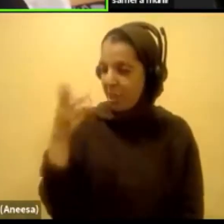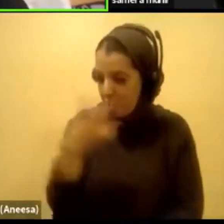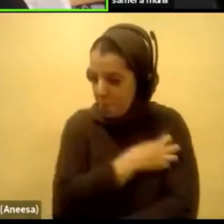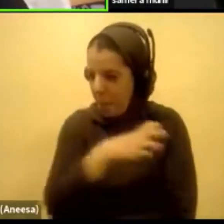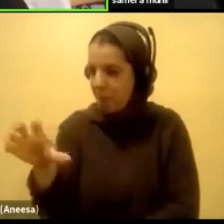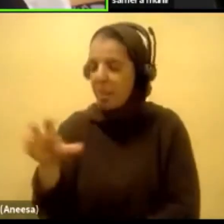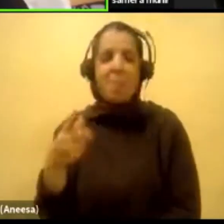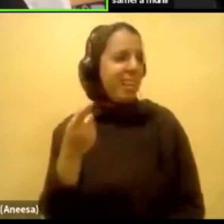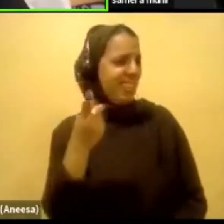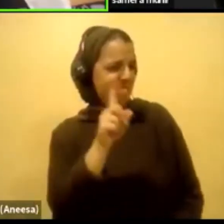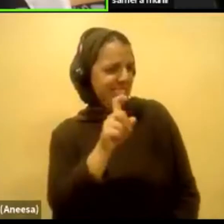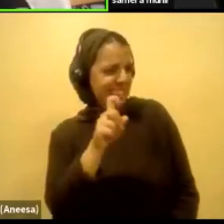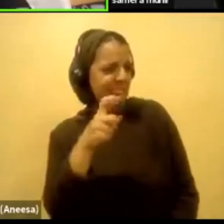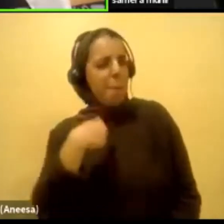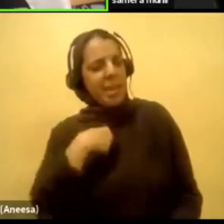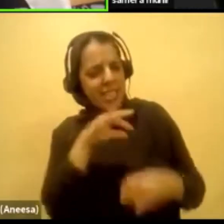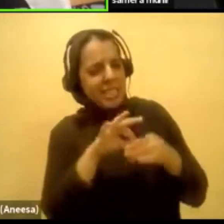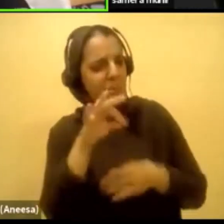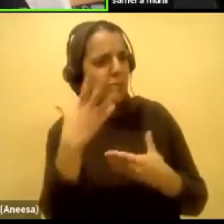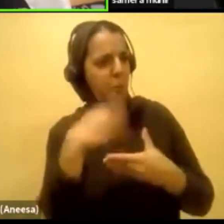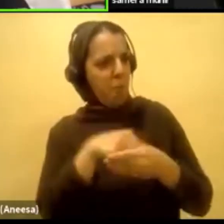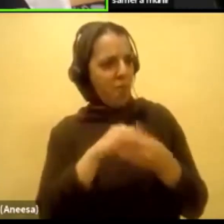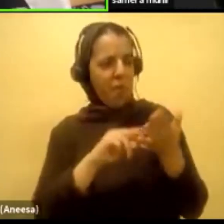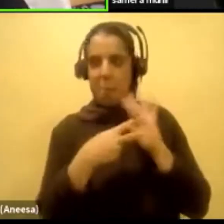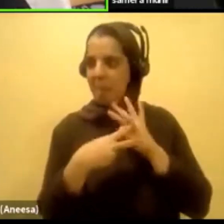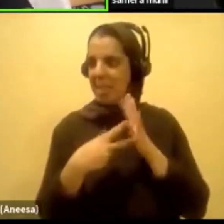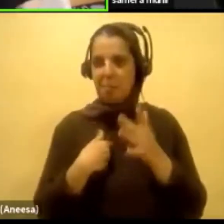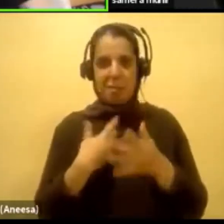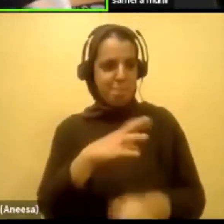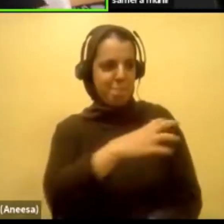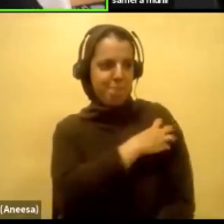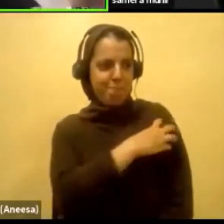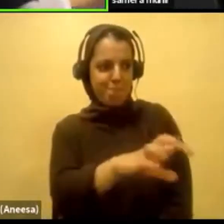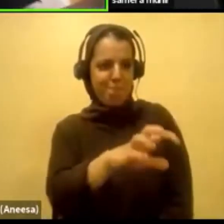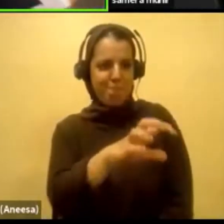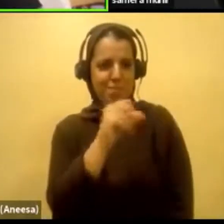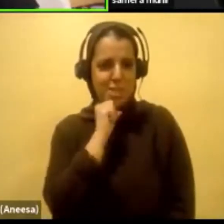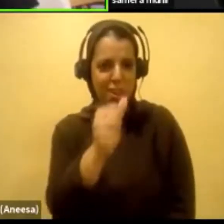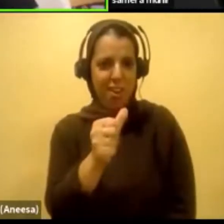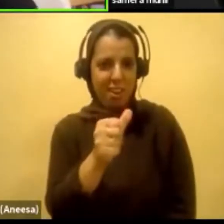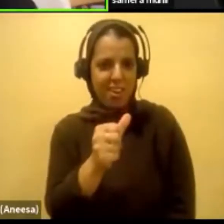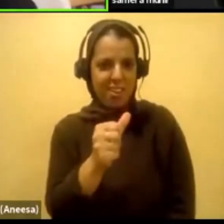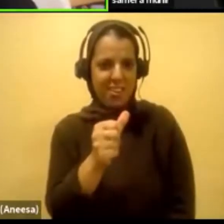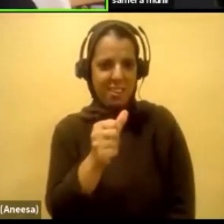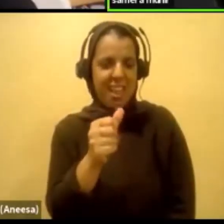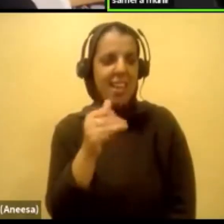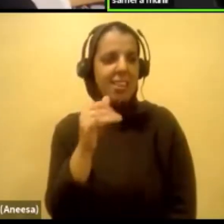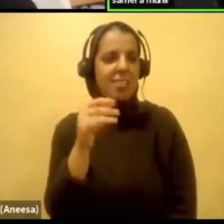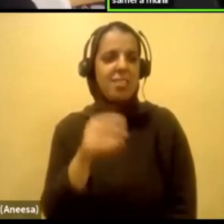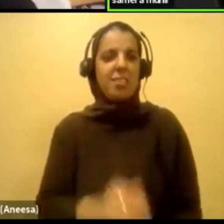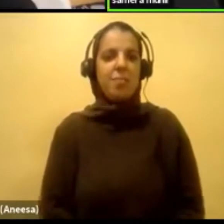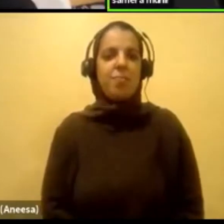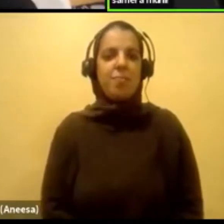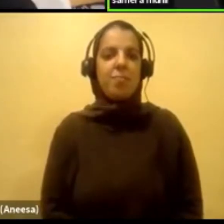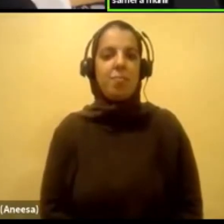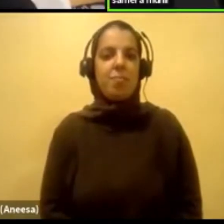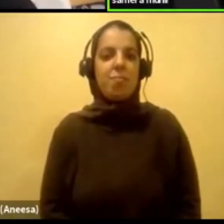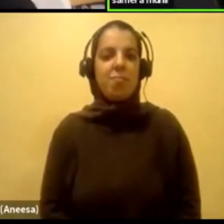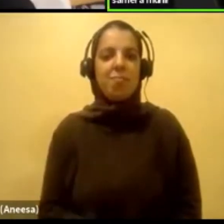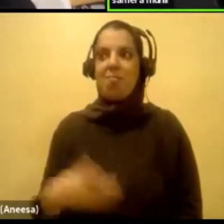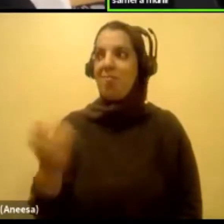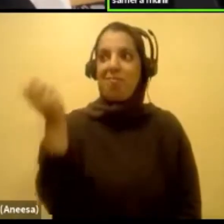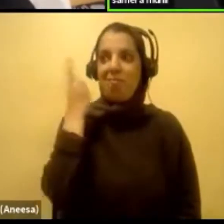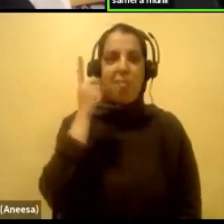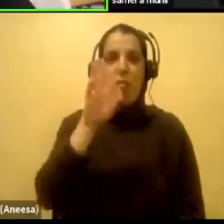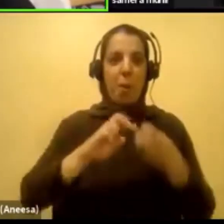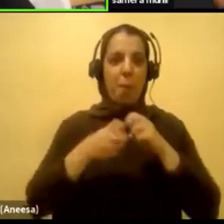empowering? Or is it only empowering that involves something trending on Instagram? I don't understand what the problem is. I don't get